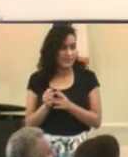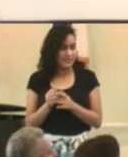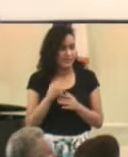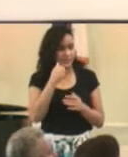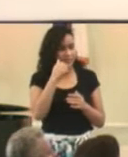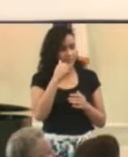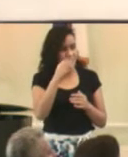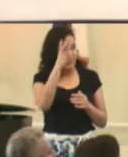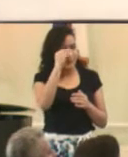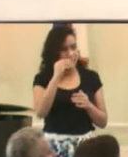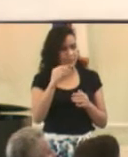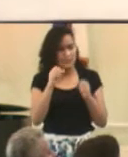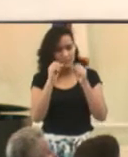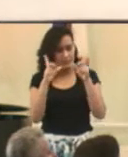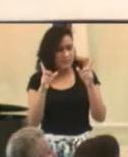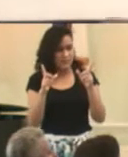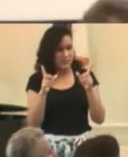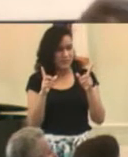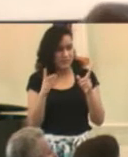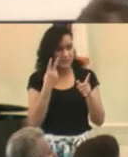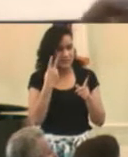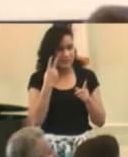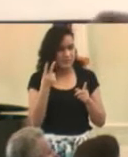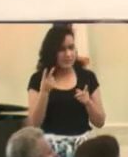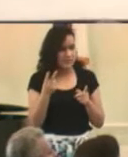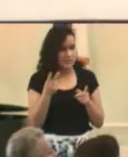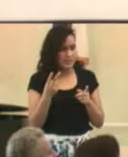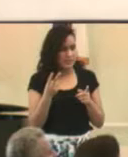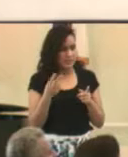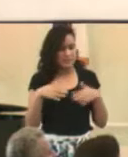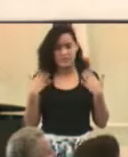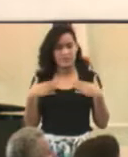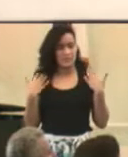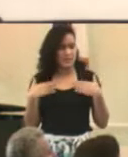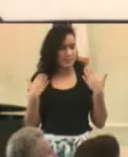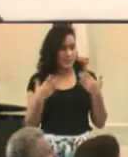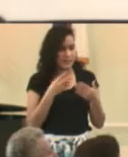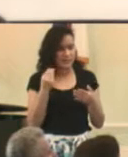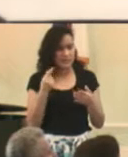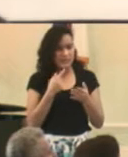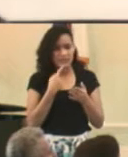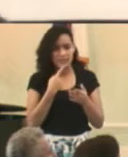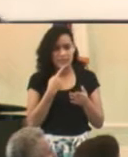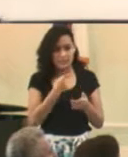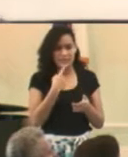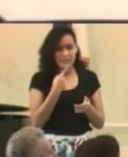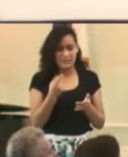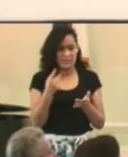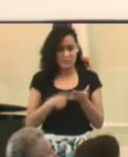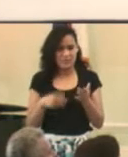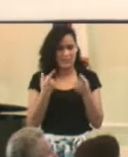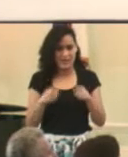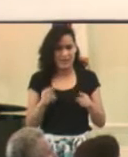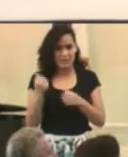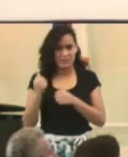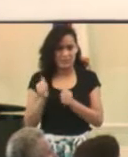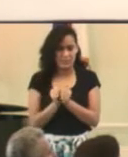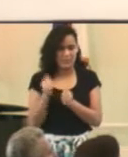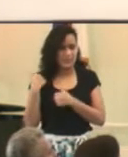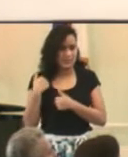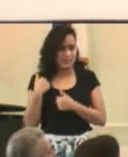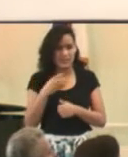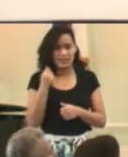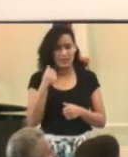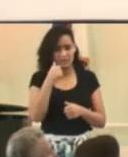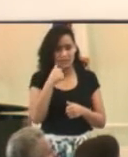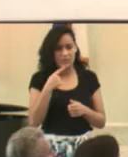Kumar, he was outside, he was surprised to see them be so happy and asked him, well, what happened? What happened with the guard? And Rupa just